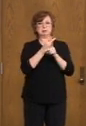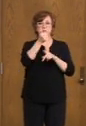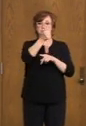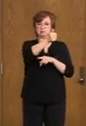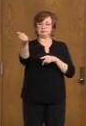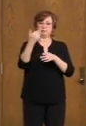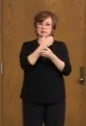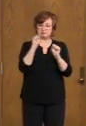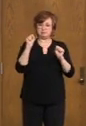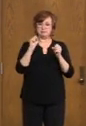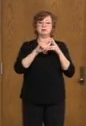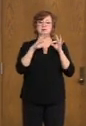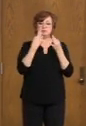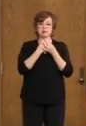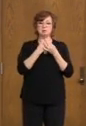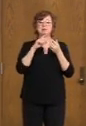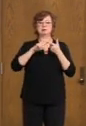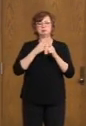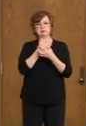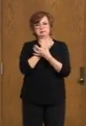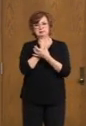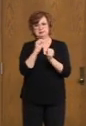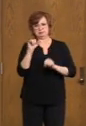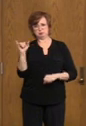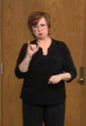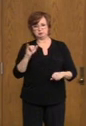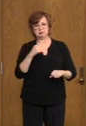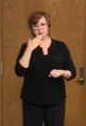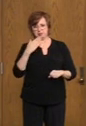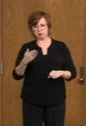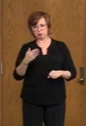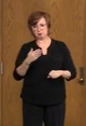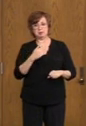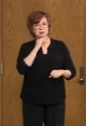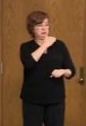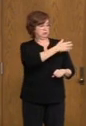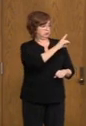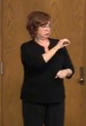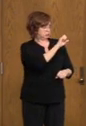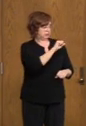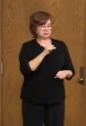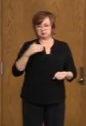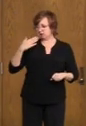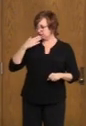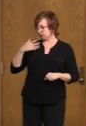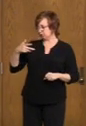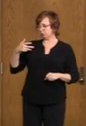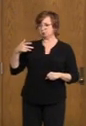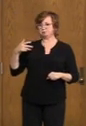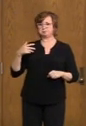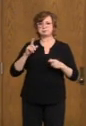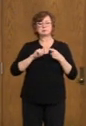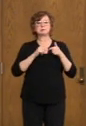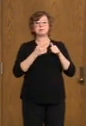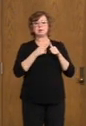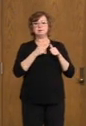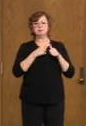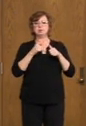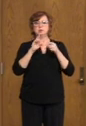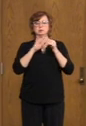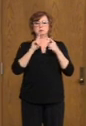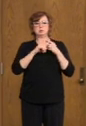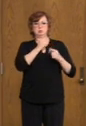safe, and keep your family safe. Thank you, and Dr. Shahab. Thank you, Mr. Premier. So, first of all, I'll start by offering my condolences